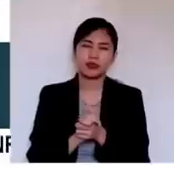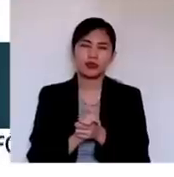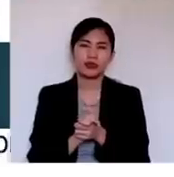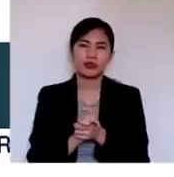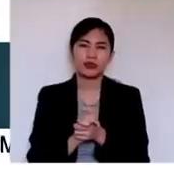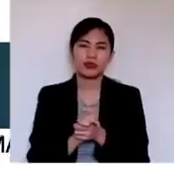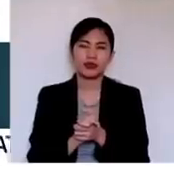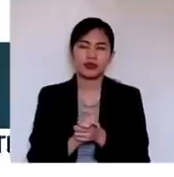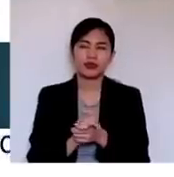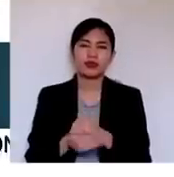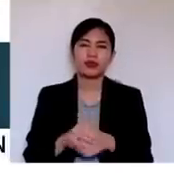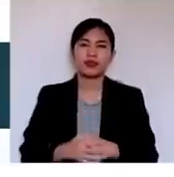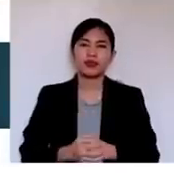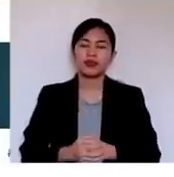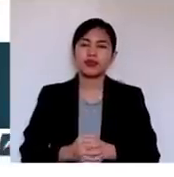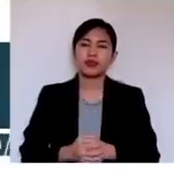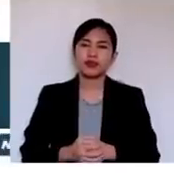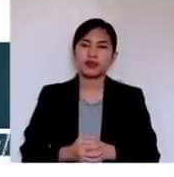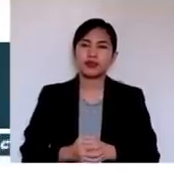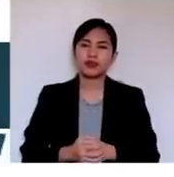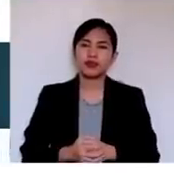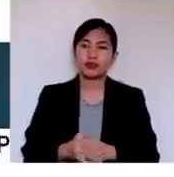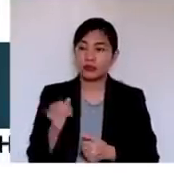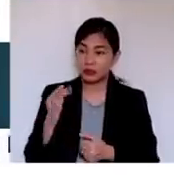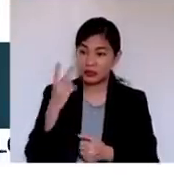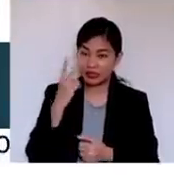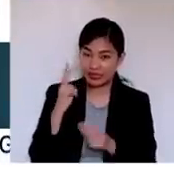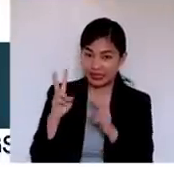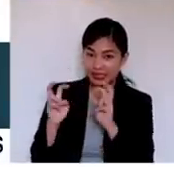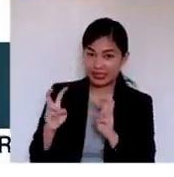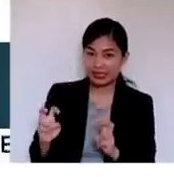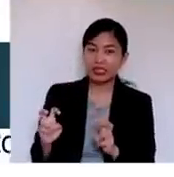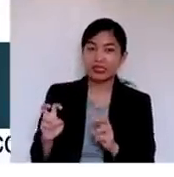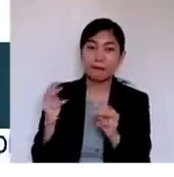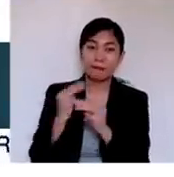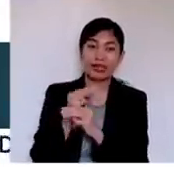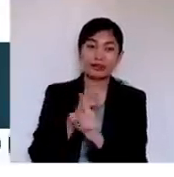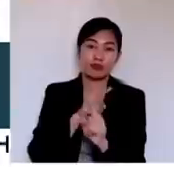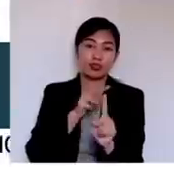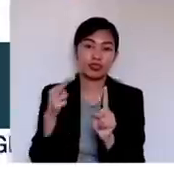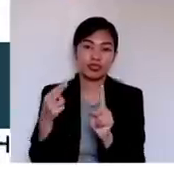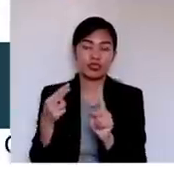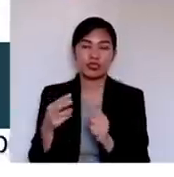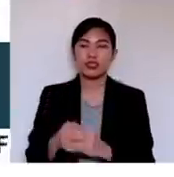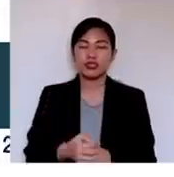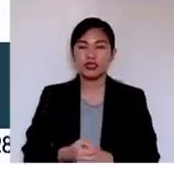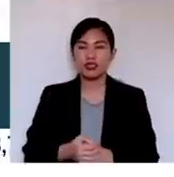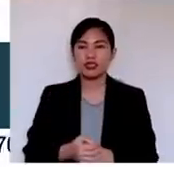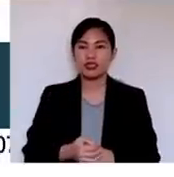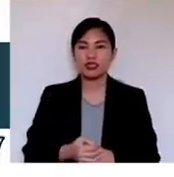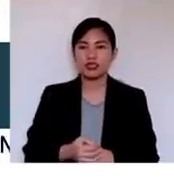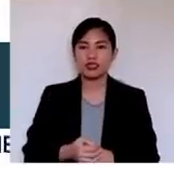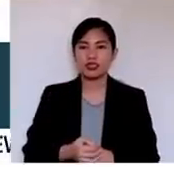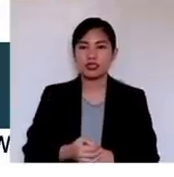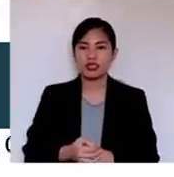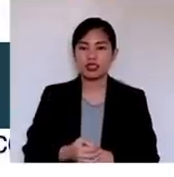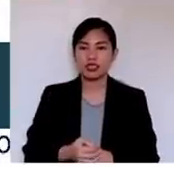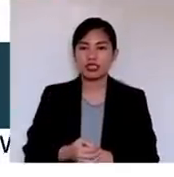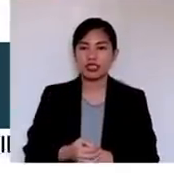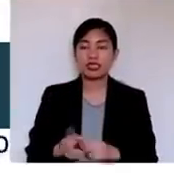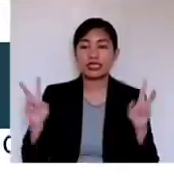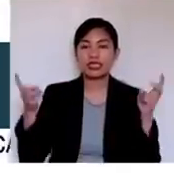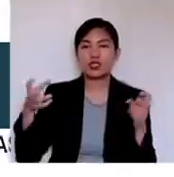team, but if you look at it mathematically, they are holding on to their position that Mayor Isko